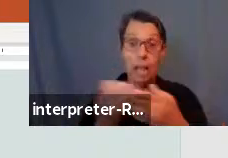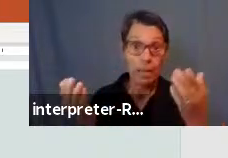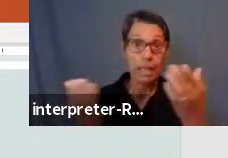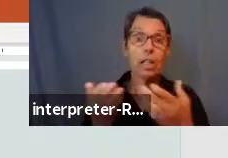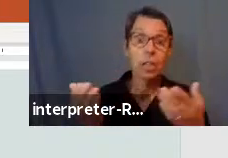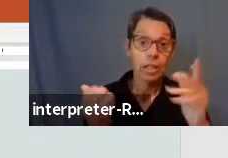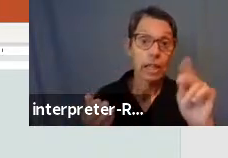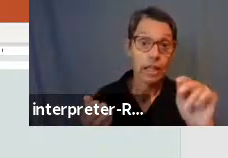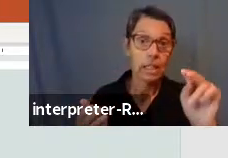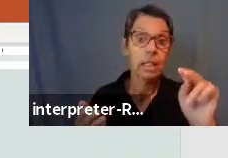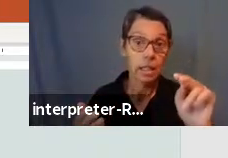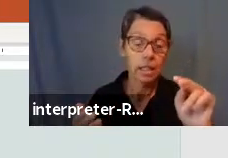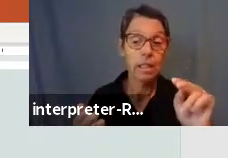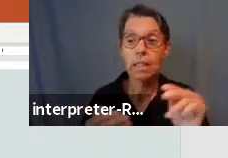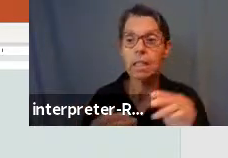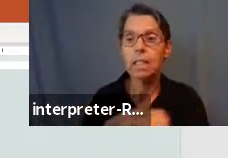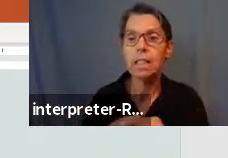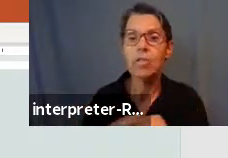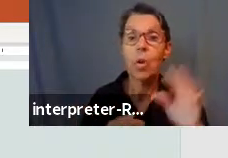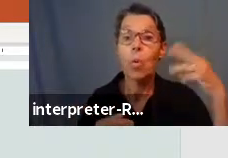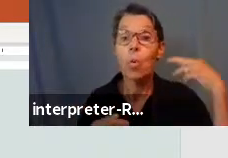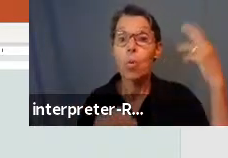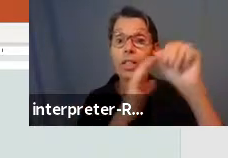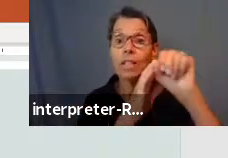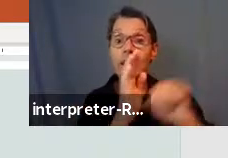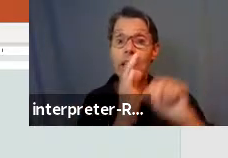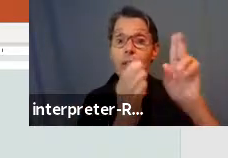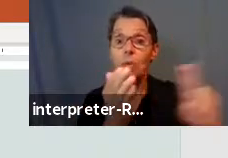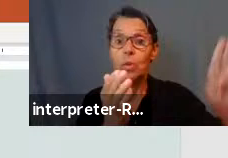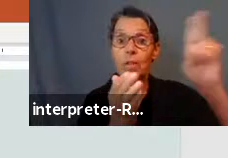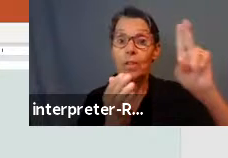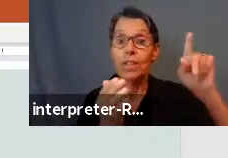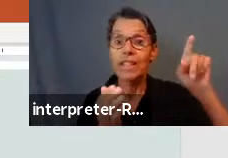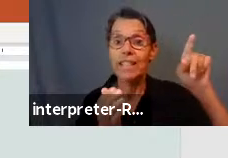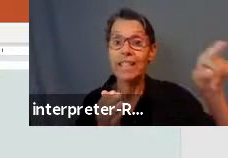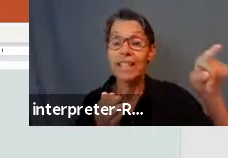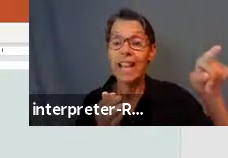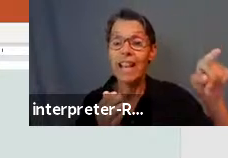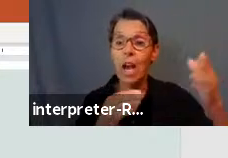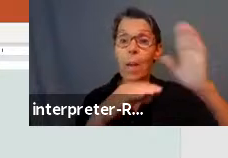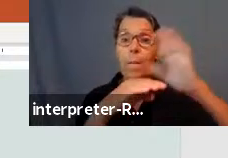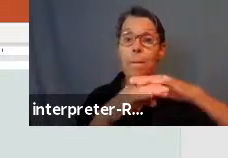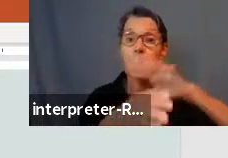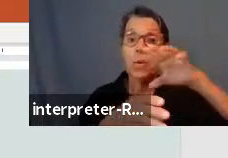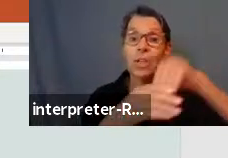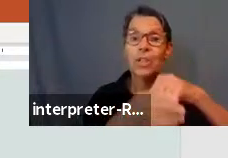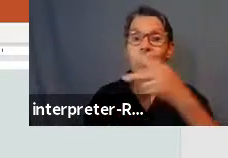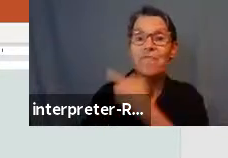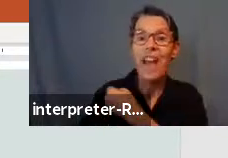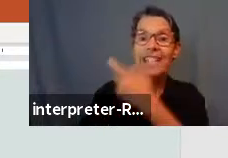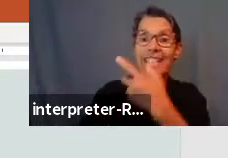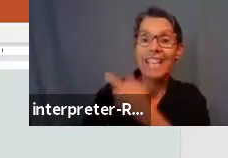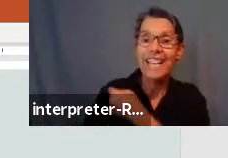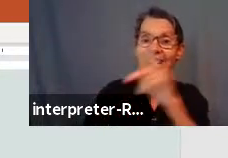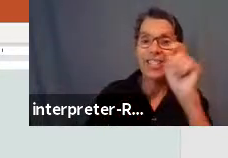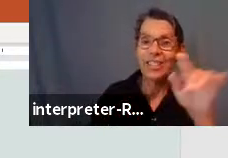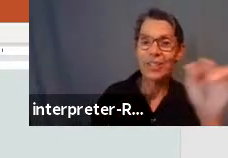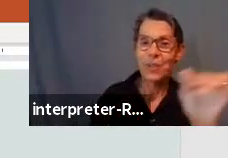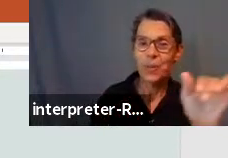Kansas. They were able to, in the middle of their IRB process, actually update it to include vaccination questions